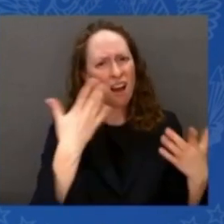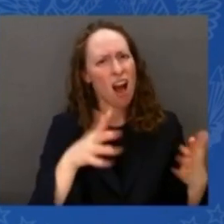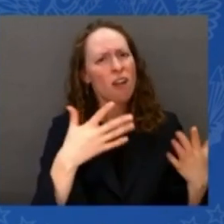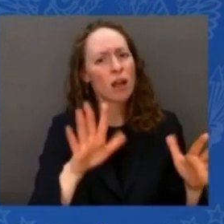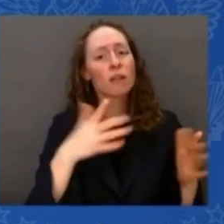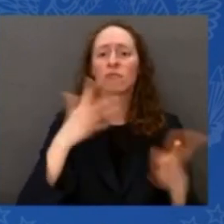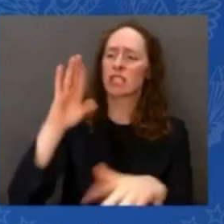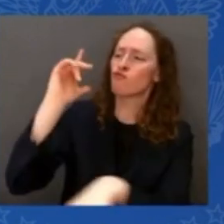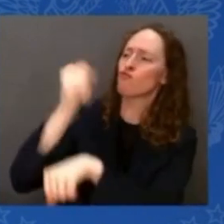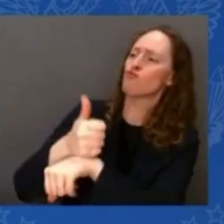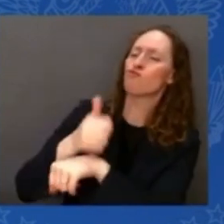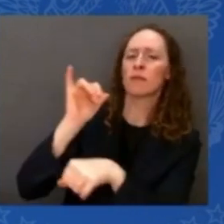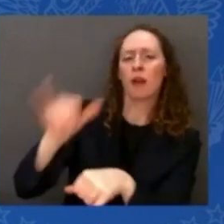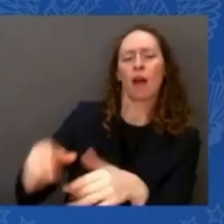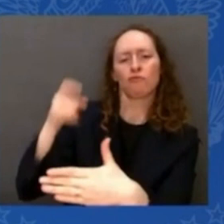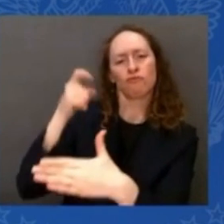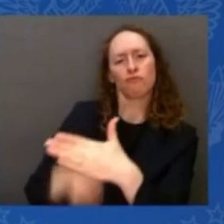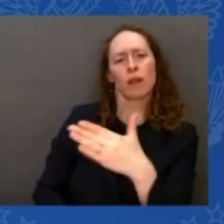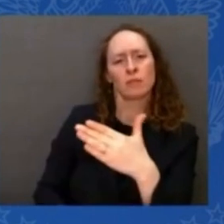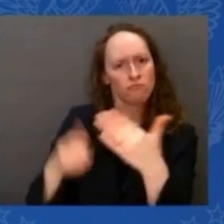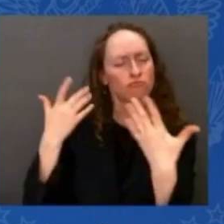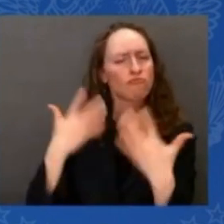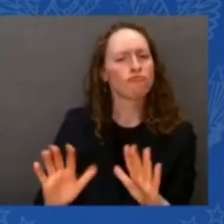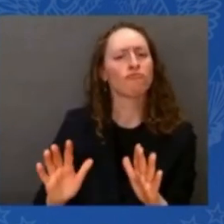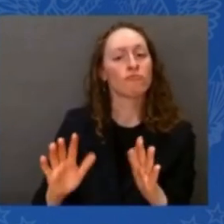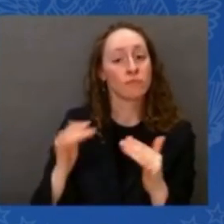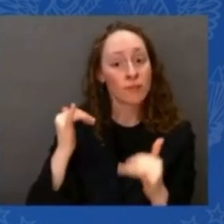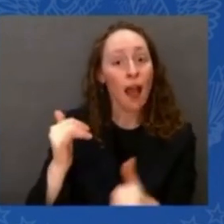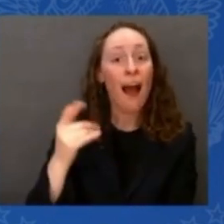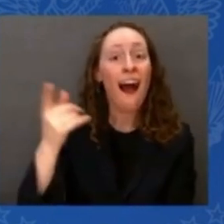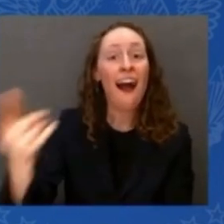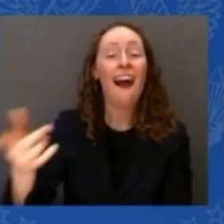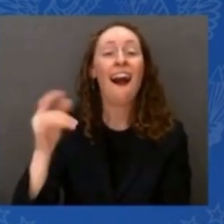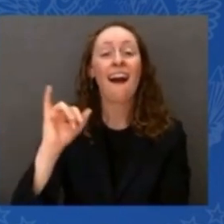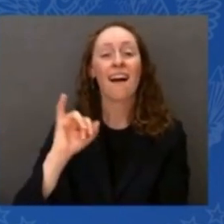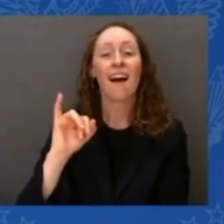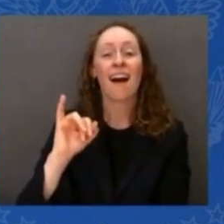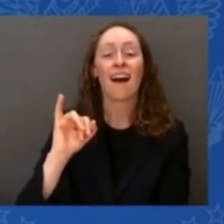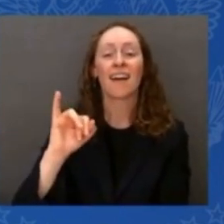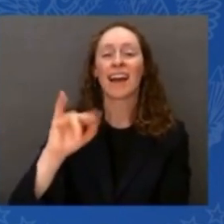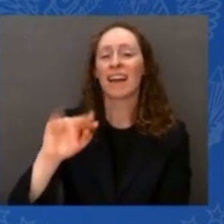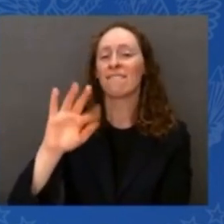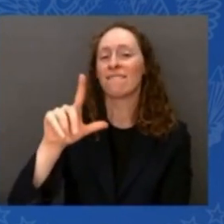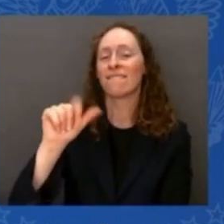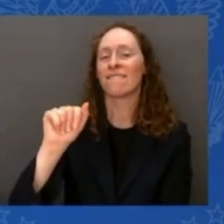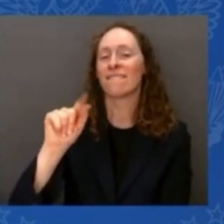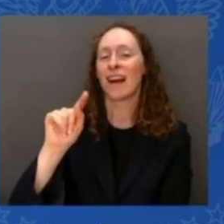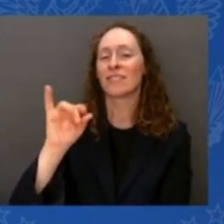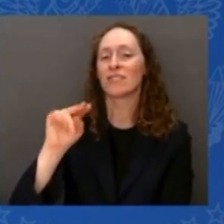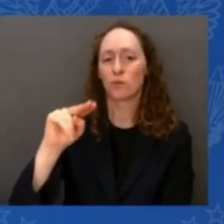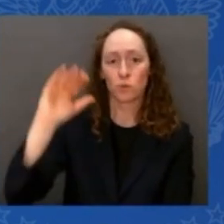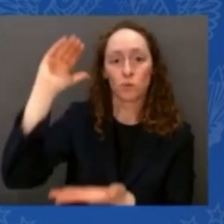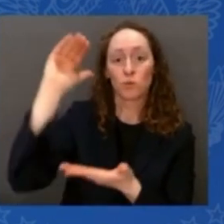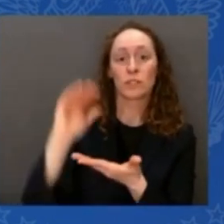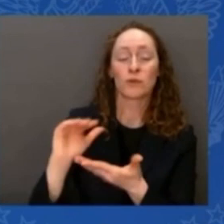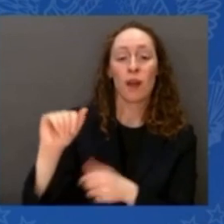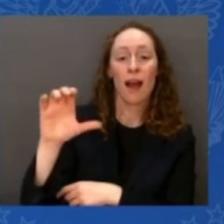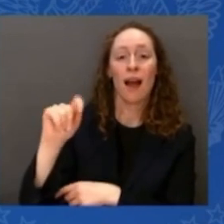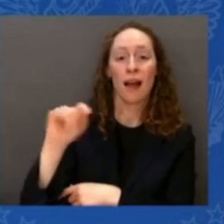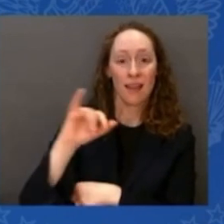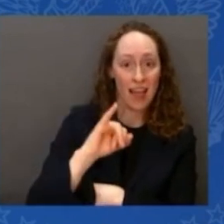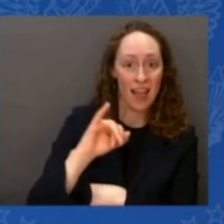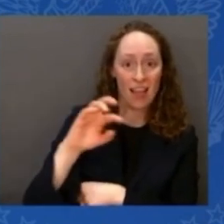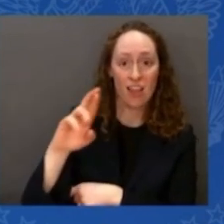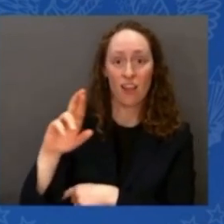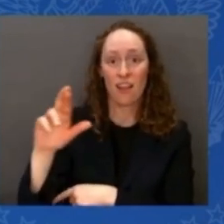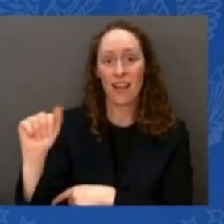Inflation Reduction Act, where we took on powerful interests Bring down health care costs so you can sleep better at night.